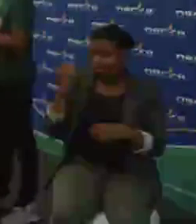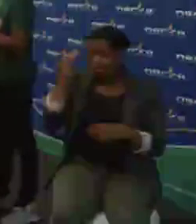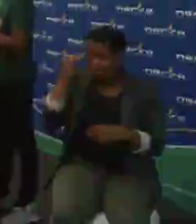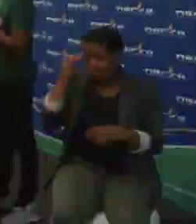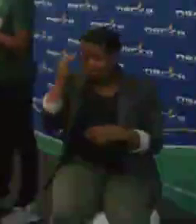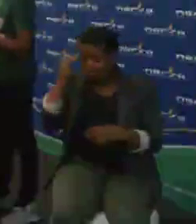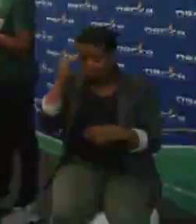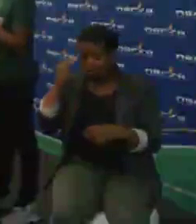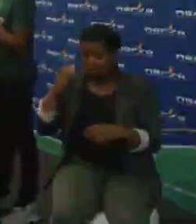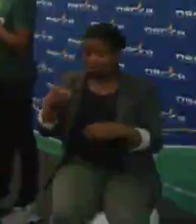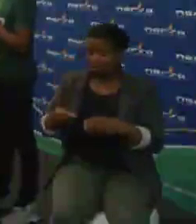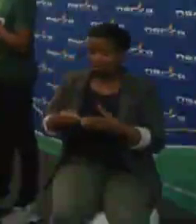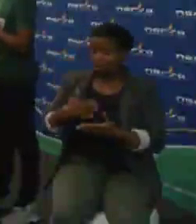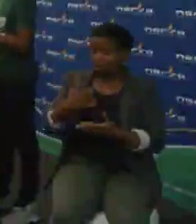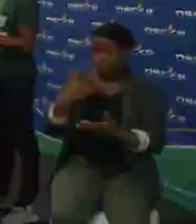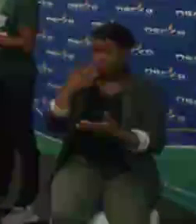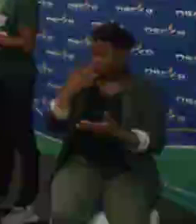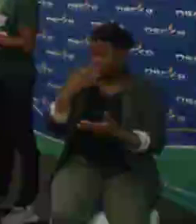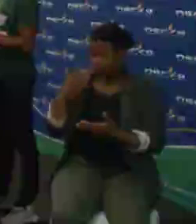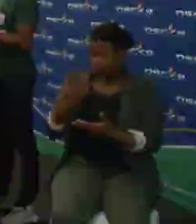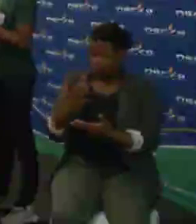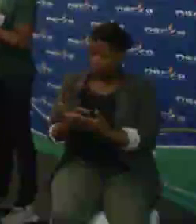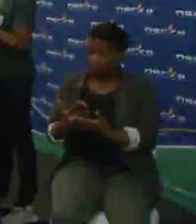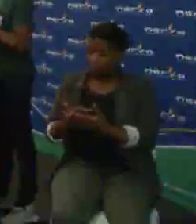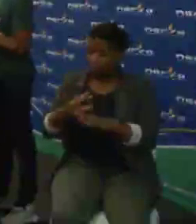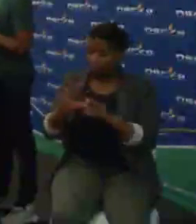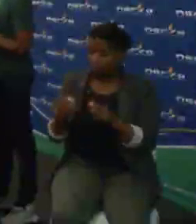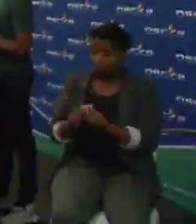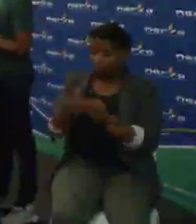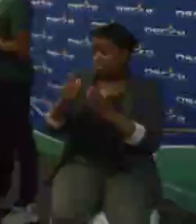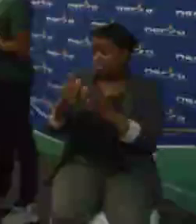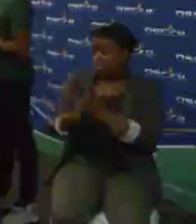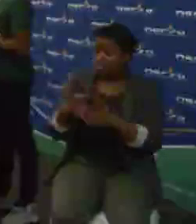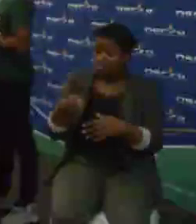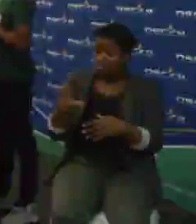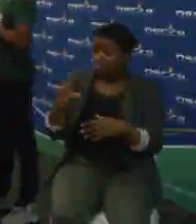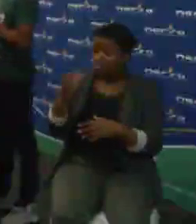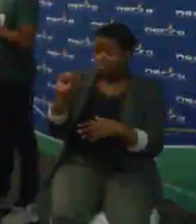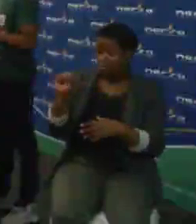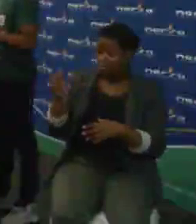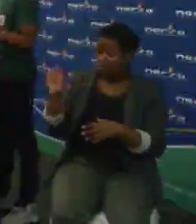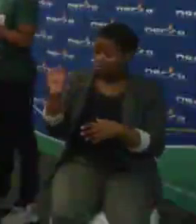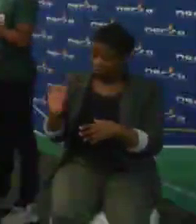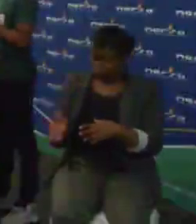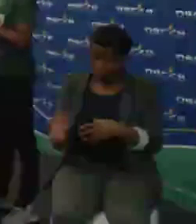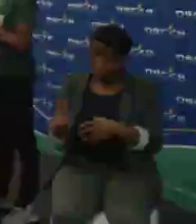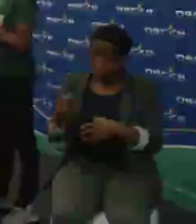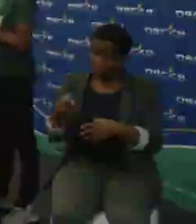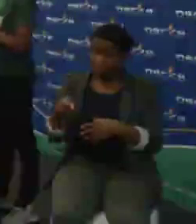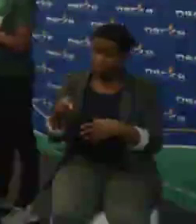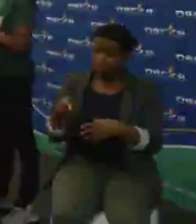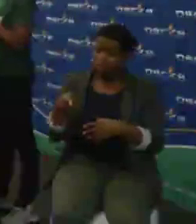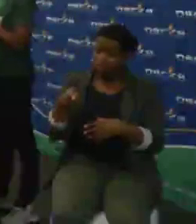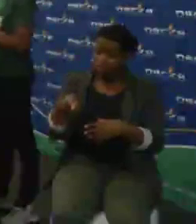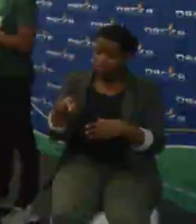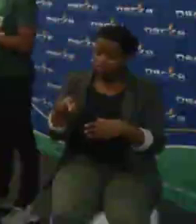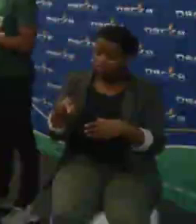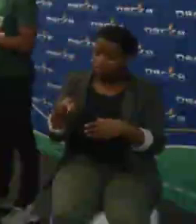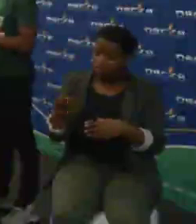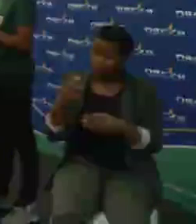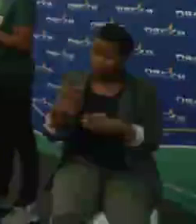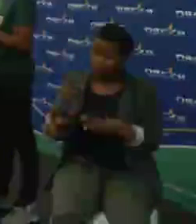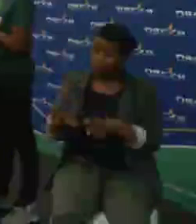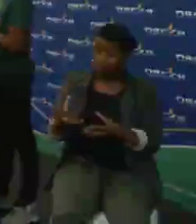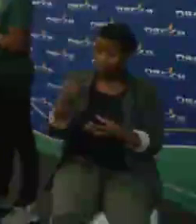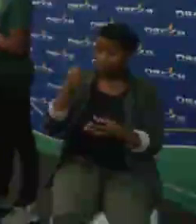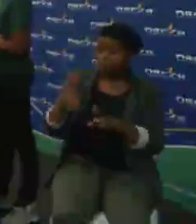the practical implementation of the methodology. If that is not the case, then you have to make a judgment or a